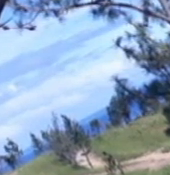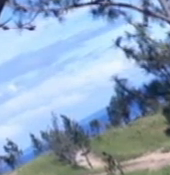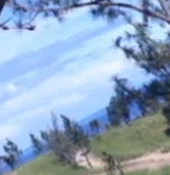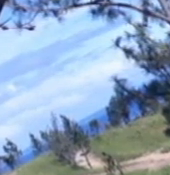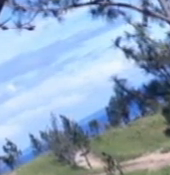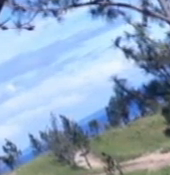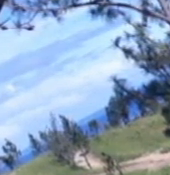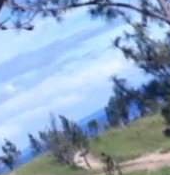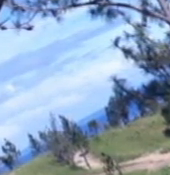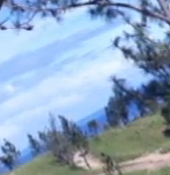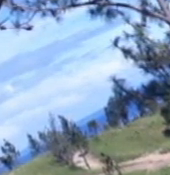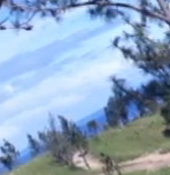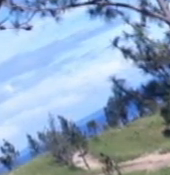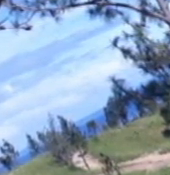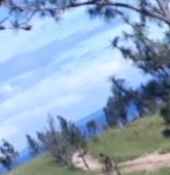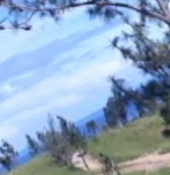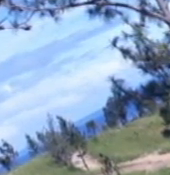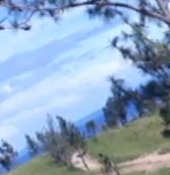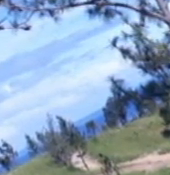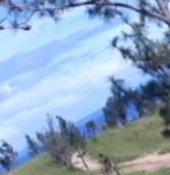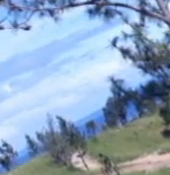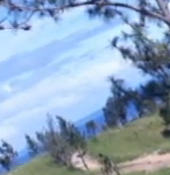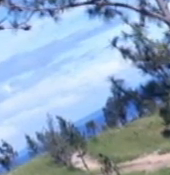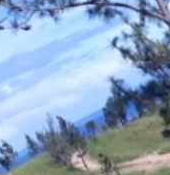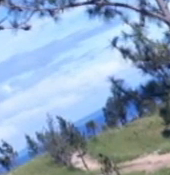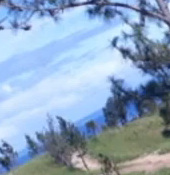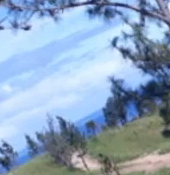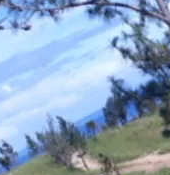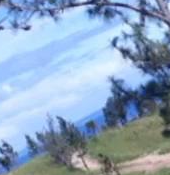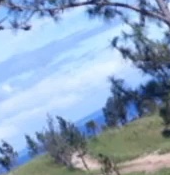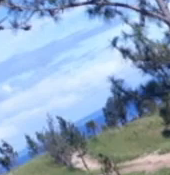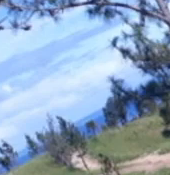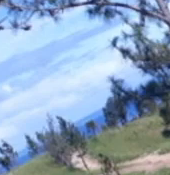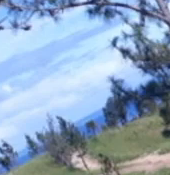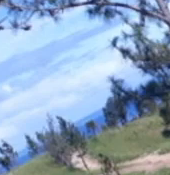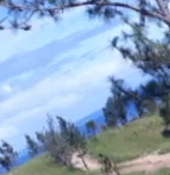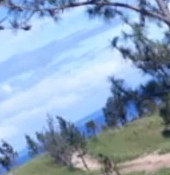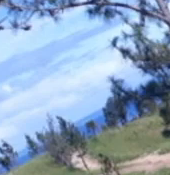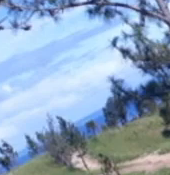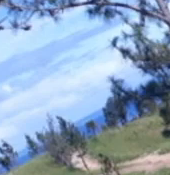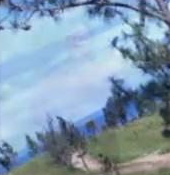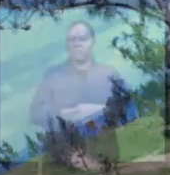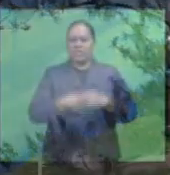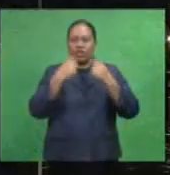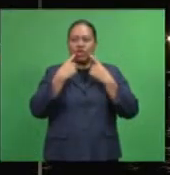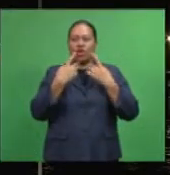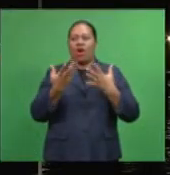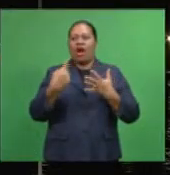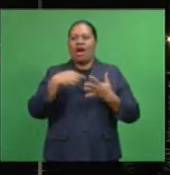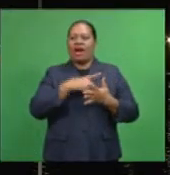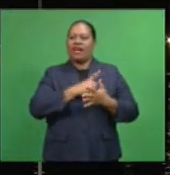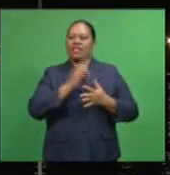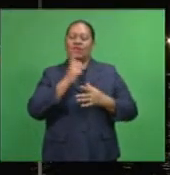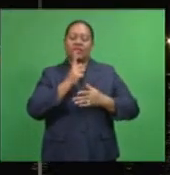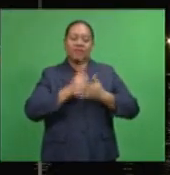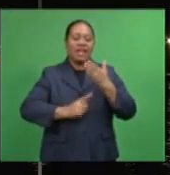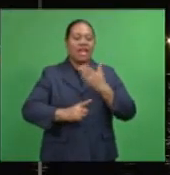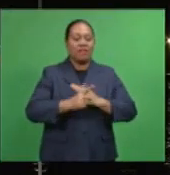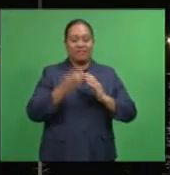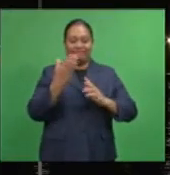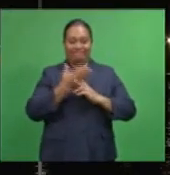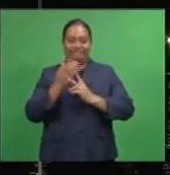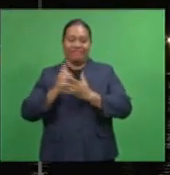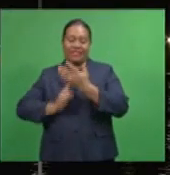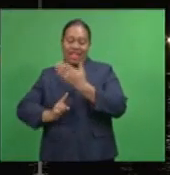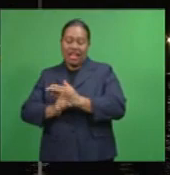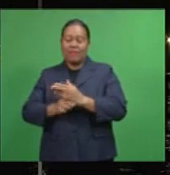This scene was captured by Jashlin Singh. And show us what you've been up to during the lockdown and movement restrictions.